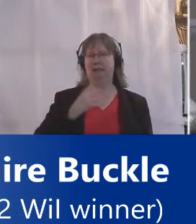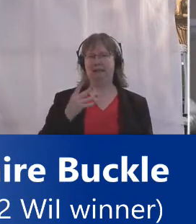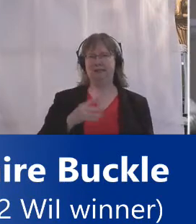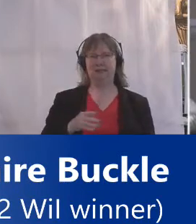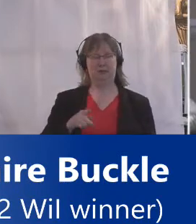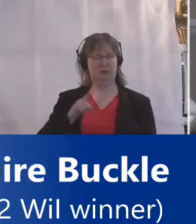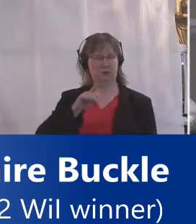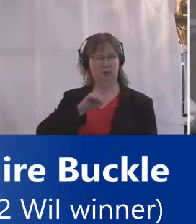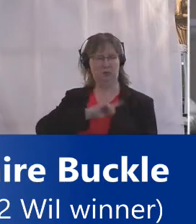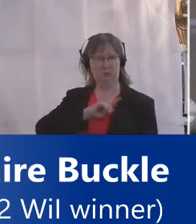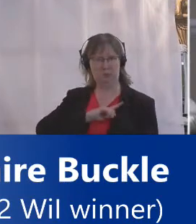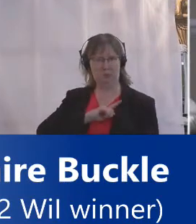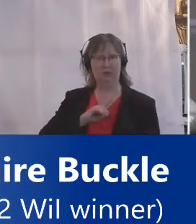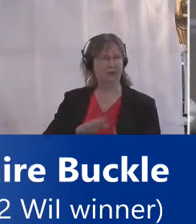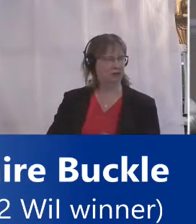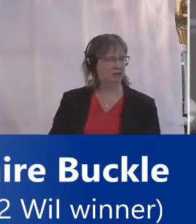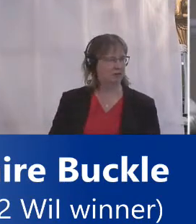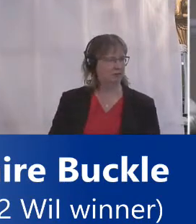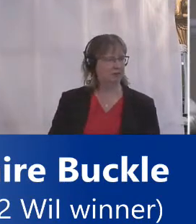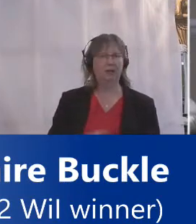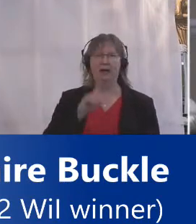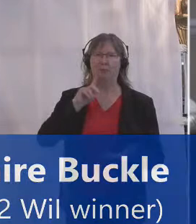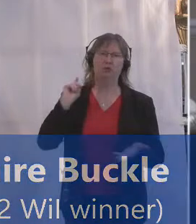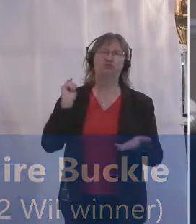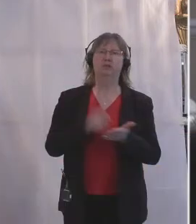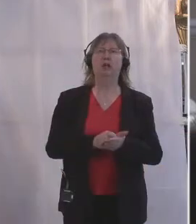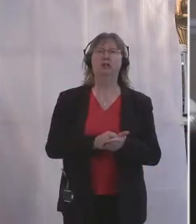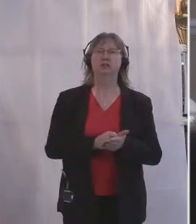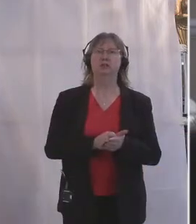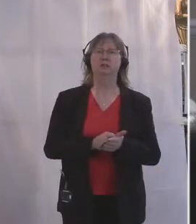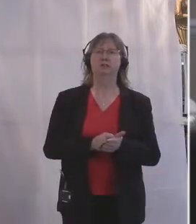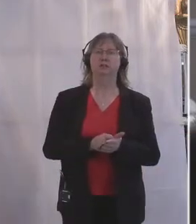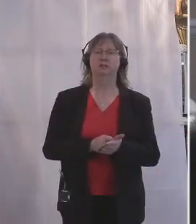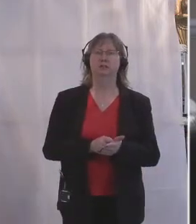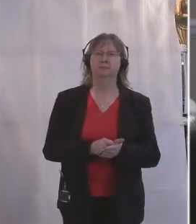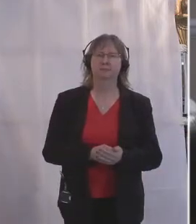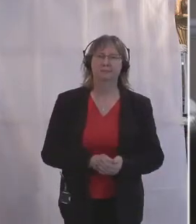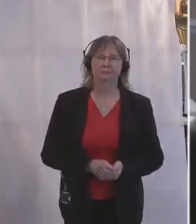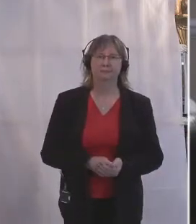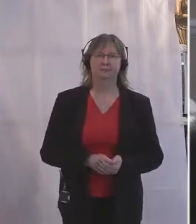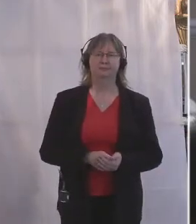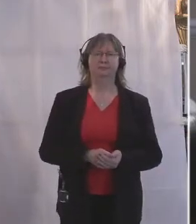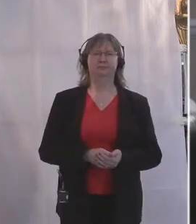being actually made redundant and